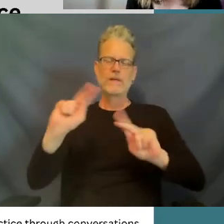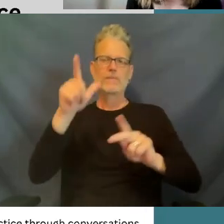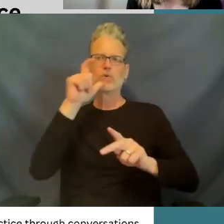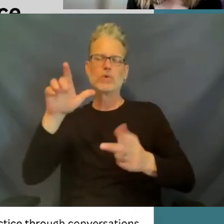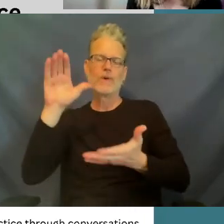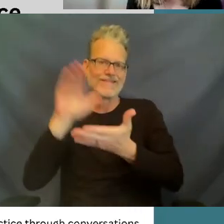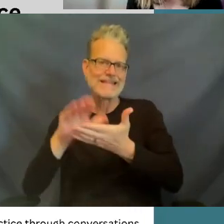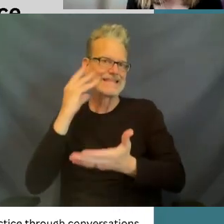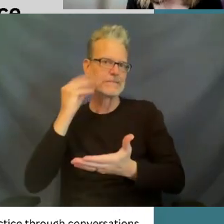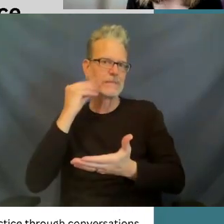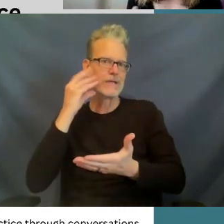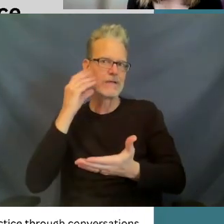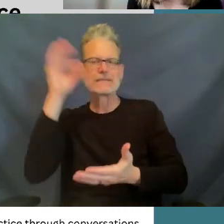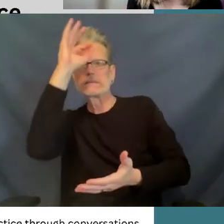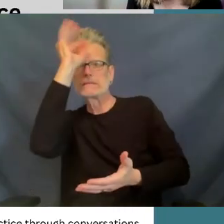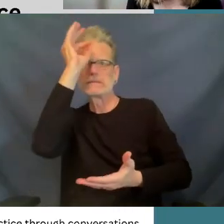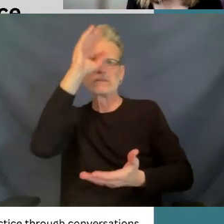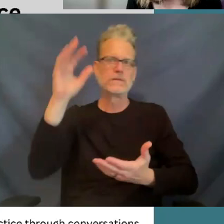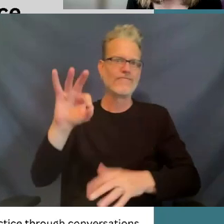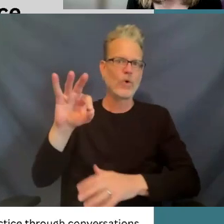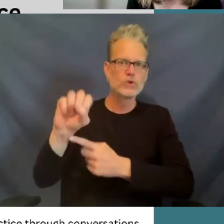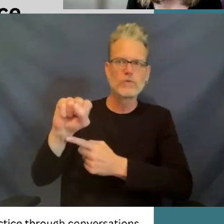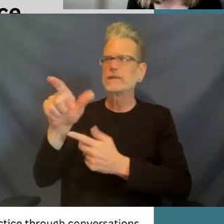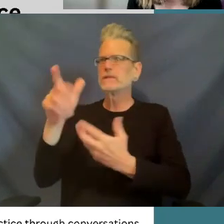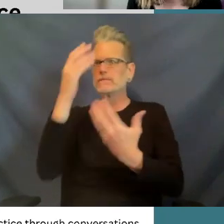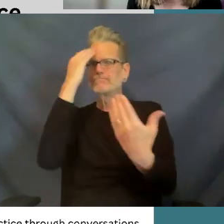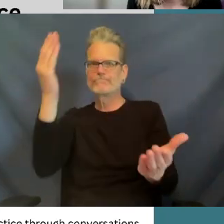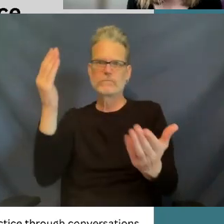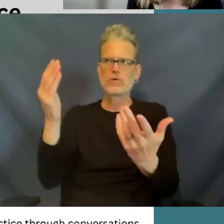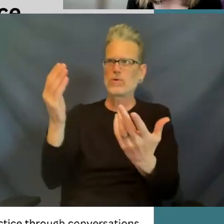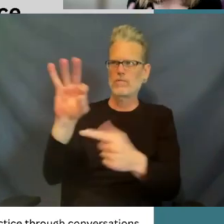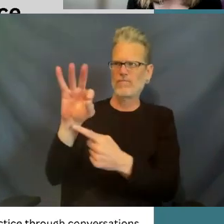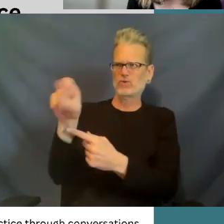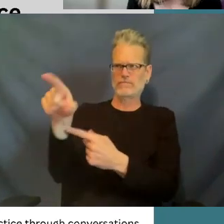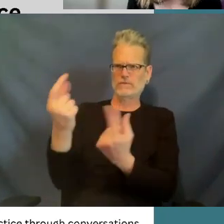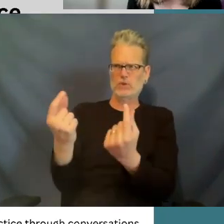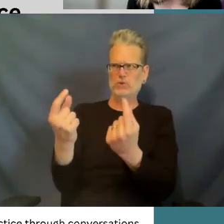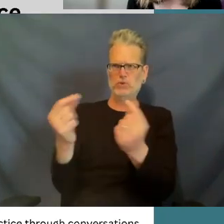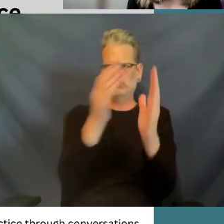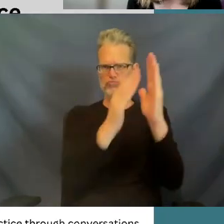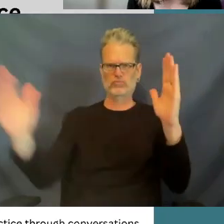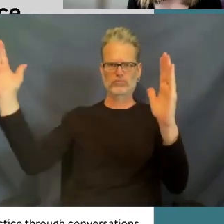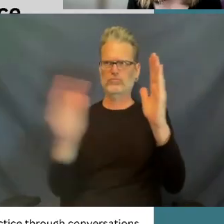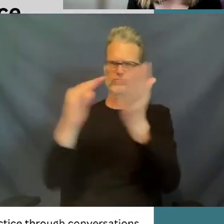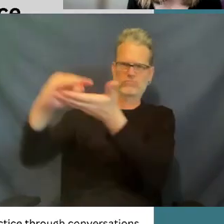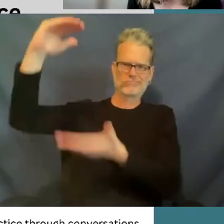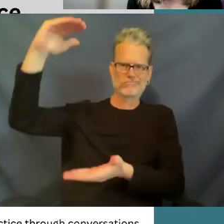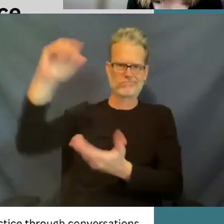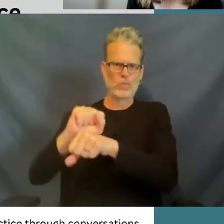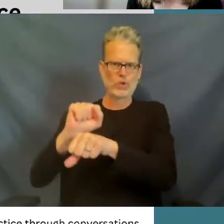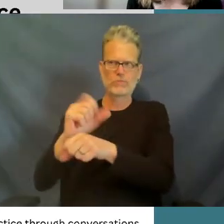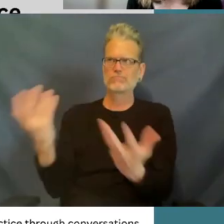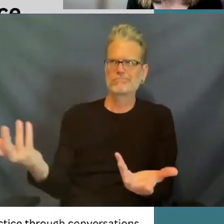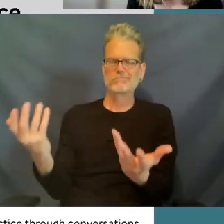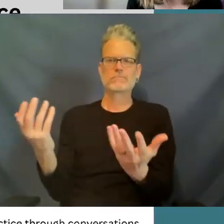experience engaging with the Forest Service, may not know the full scope of work of the agency or its structure, how it operates.